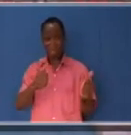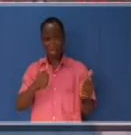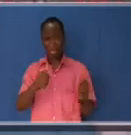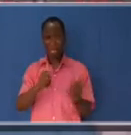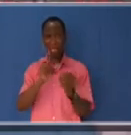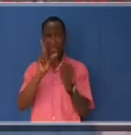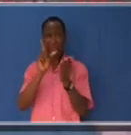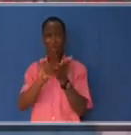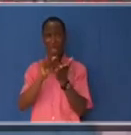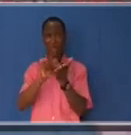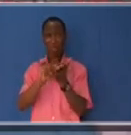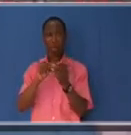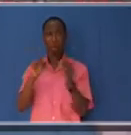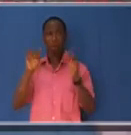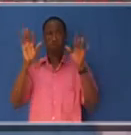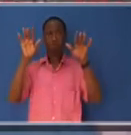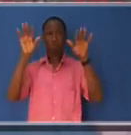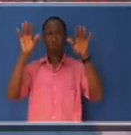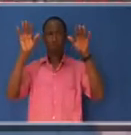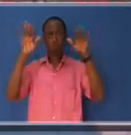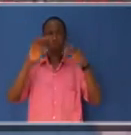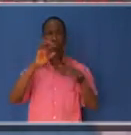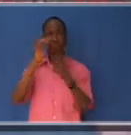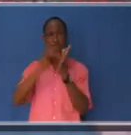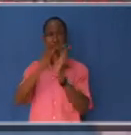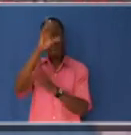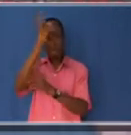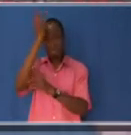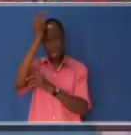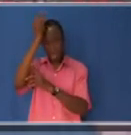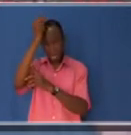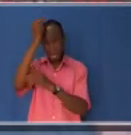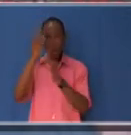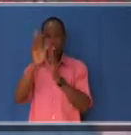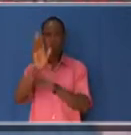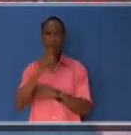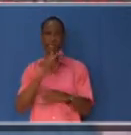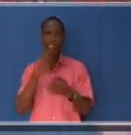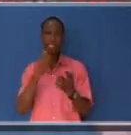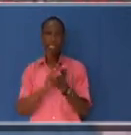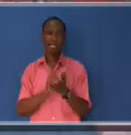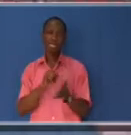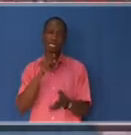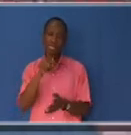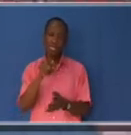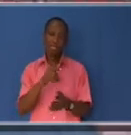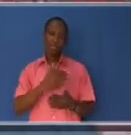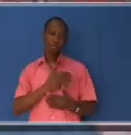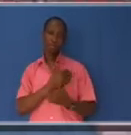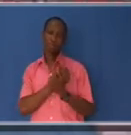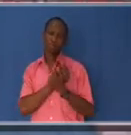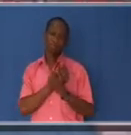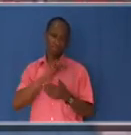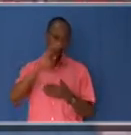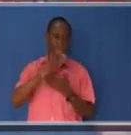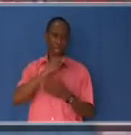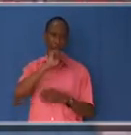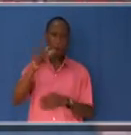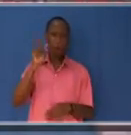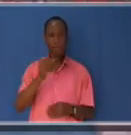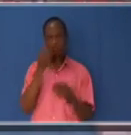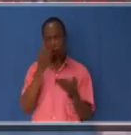se wode akoma pa ebeji sa asemoi wode anigie ebeji sa asemoi no wo ni se ensemo a